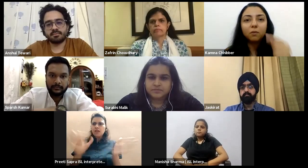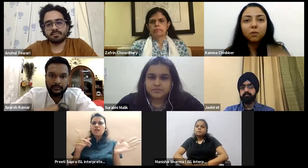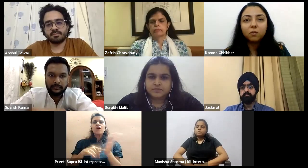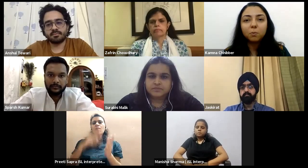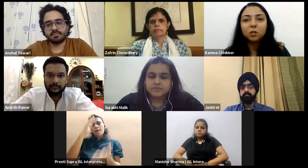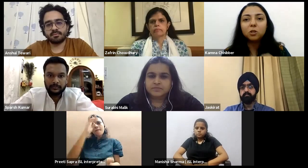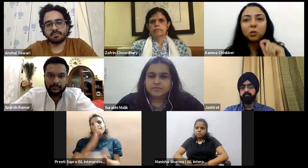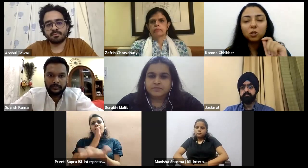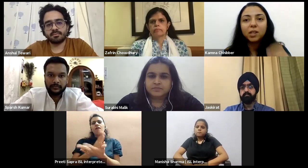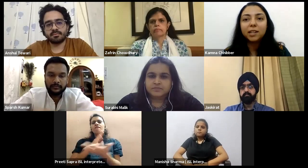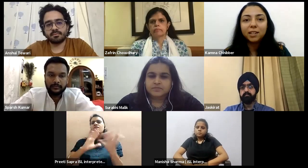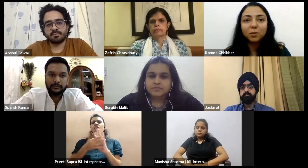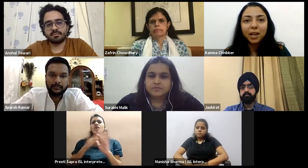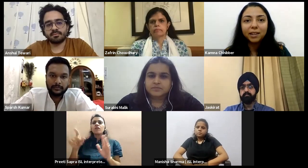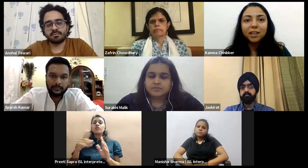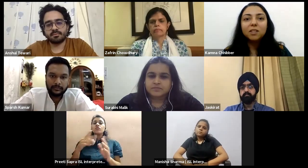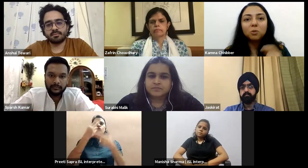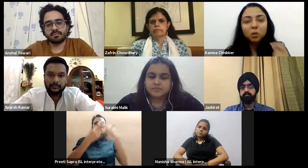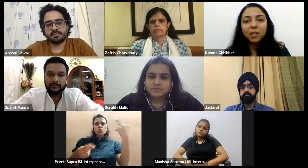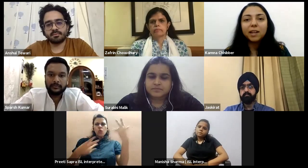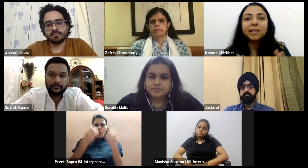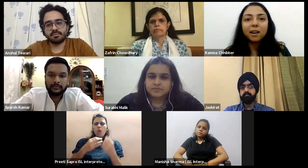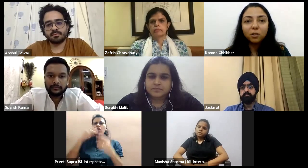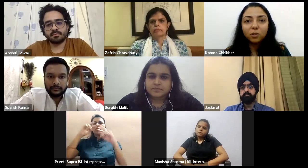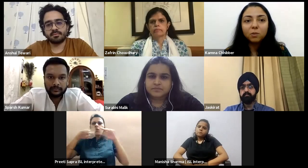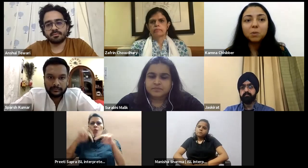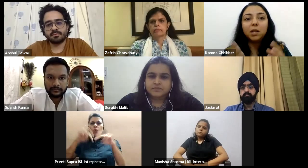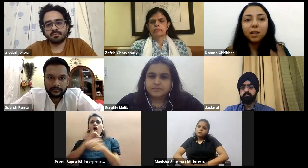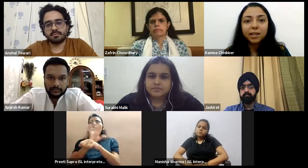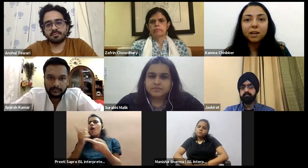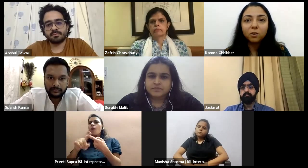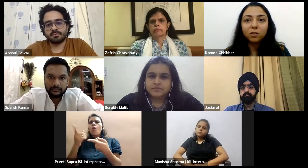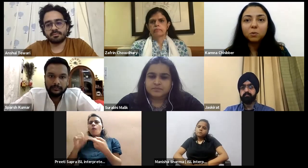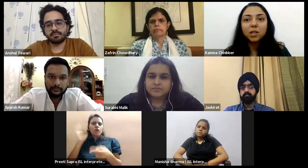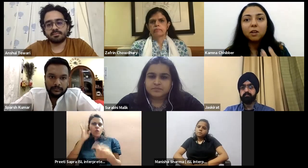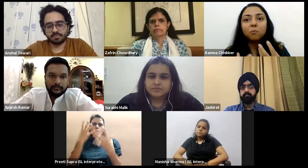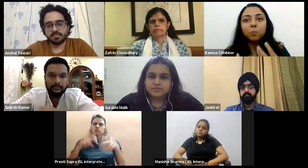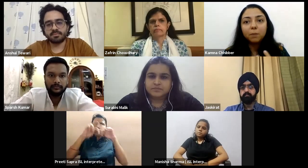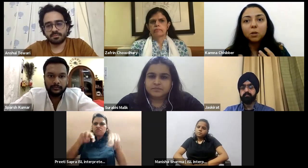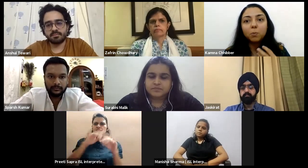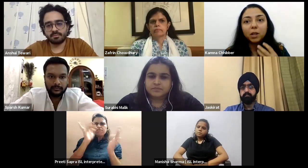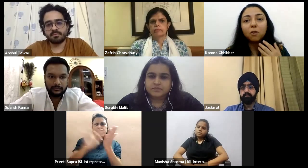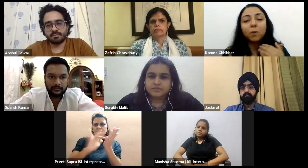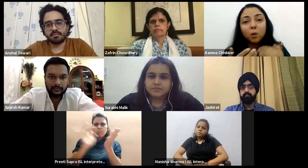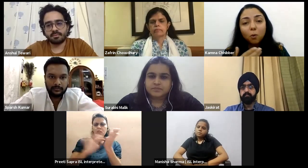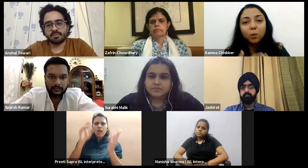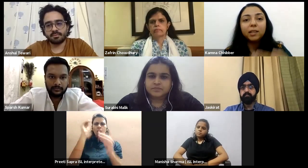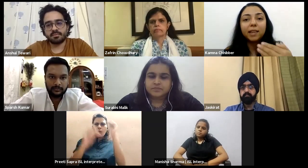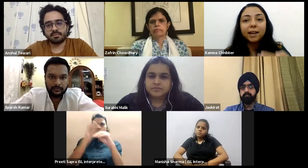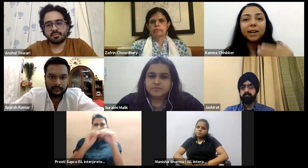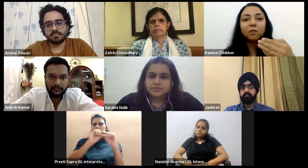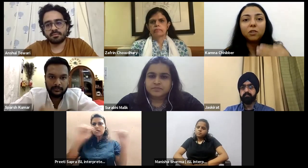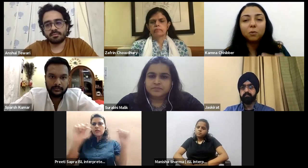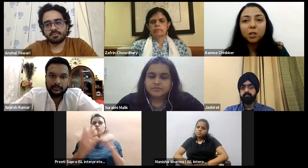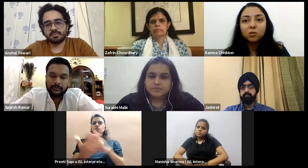you're looking for information which is relating to that. Social media has algorithms, media has algorithms, which kind of keeps on putting forward only